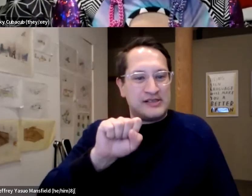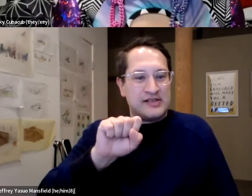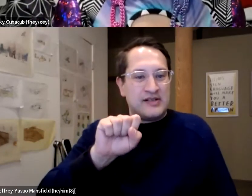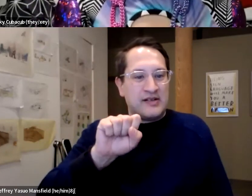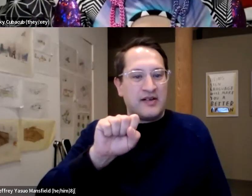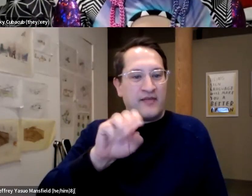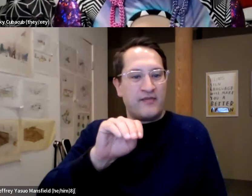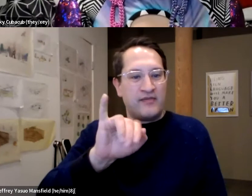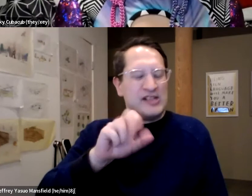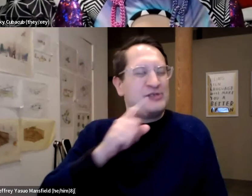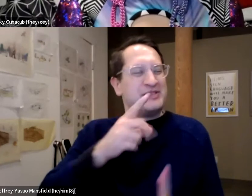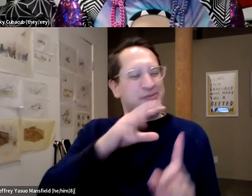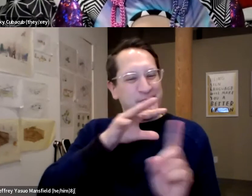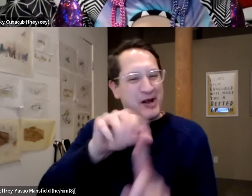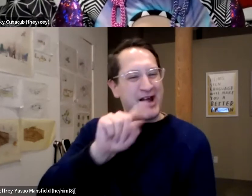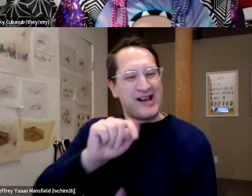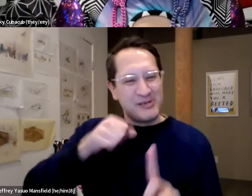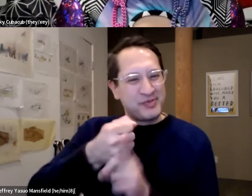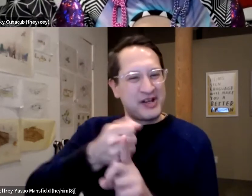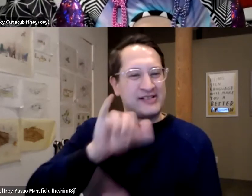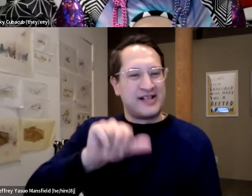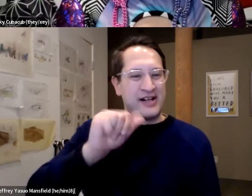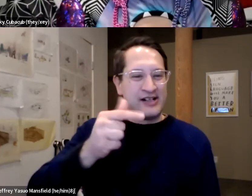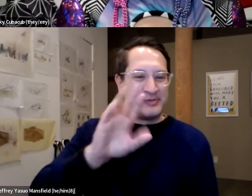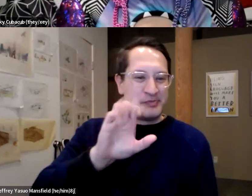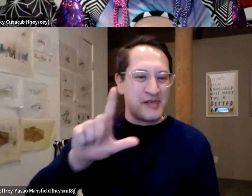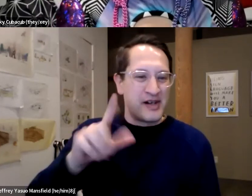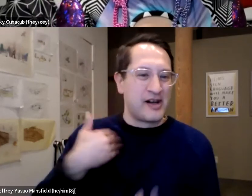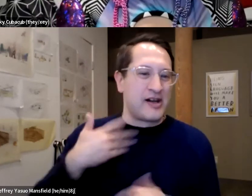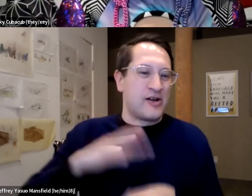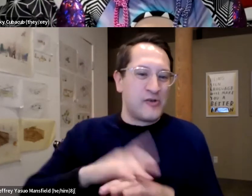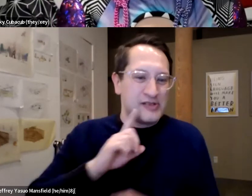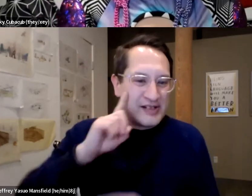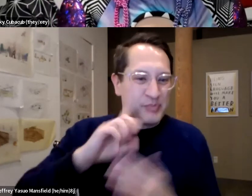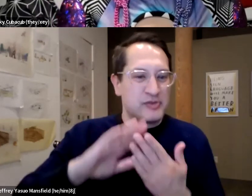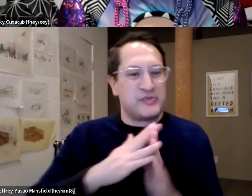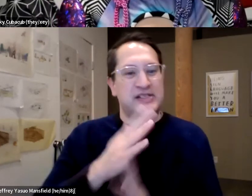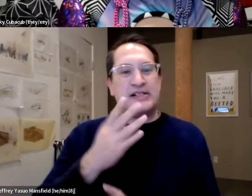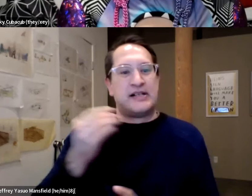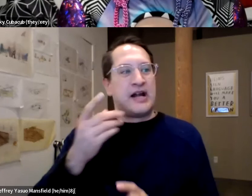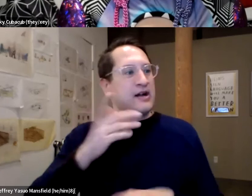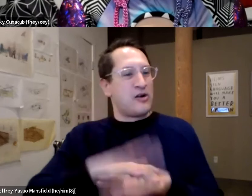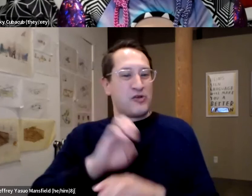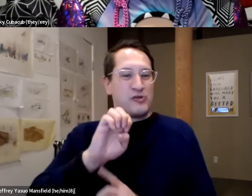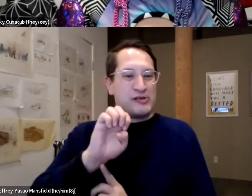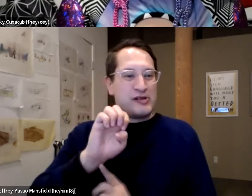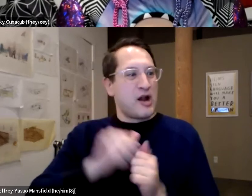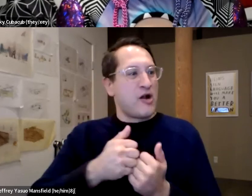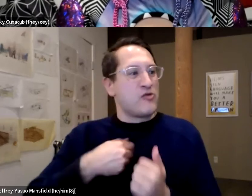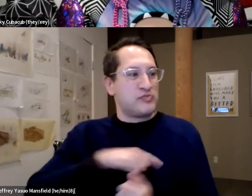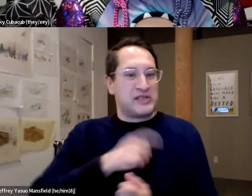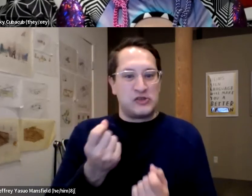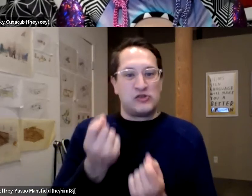of Miracles. Invention of Miracles, spotlighting at the impact of A.G. Bell had on the deaf community,